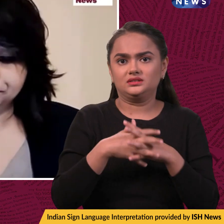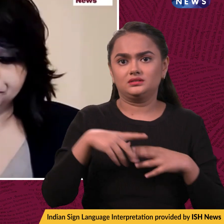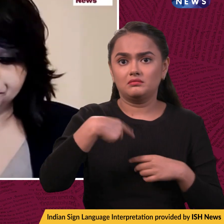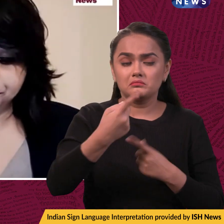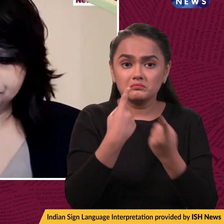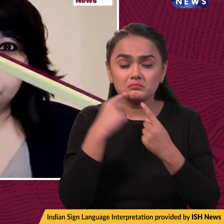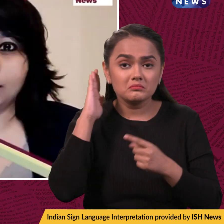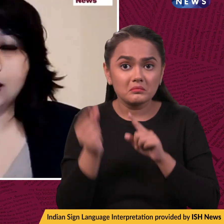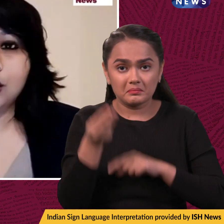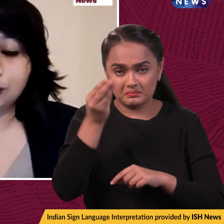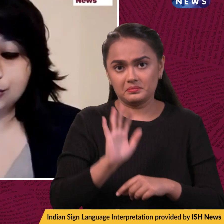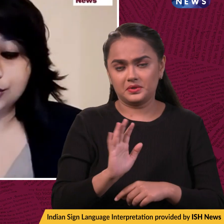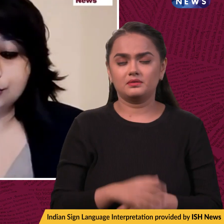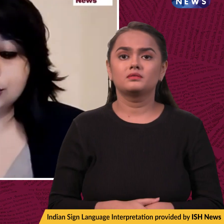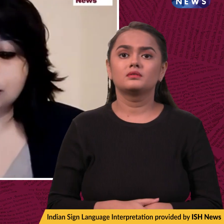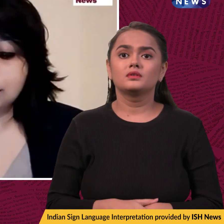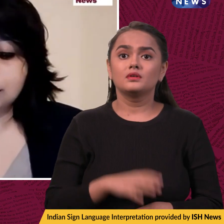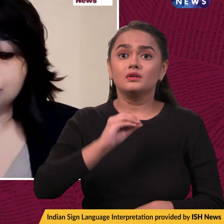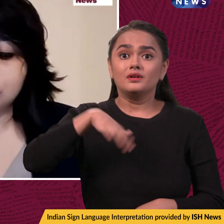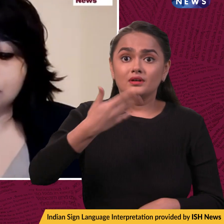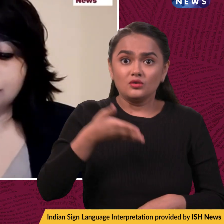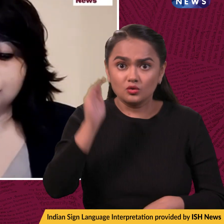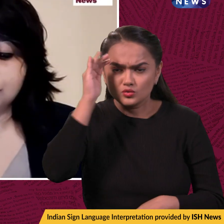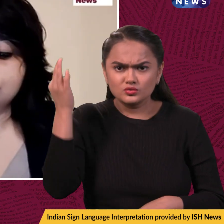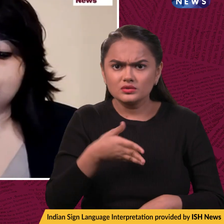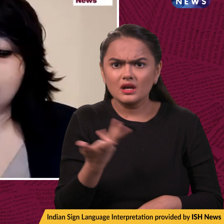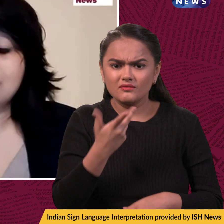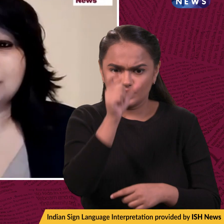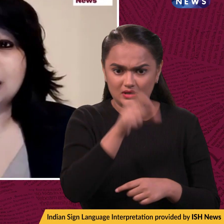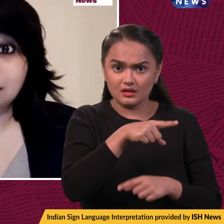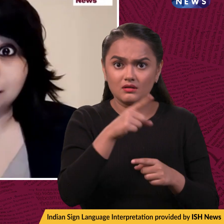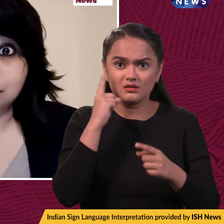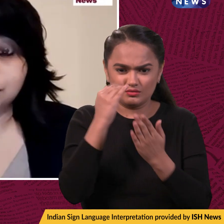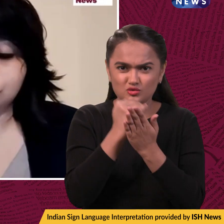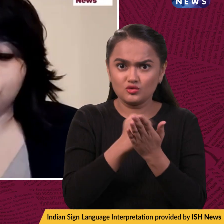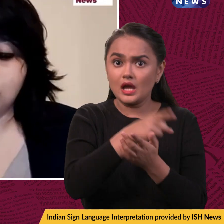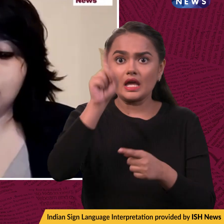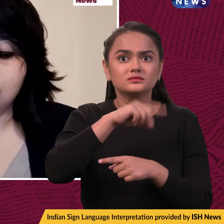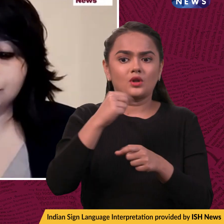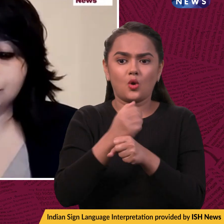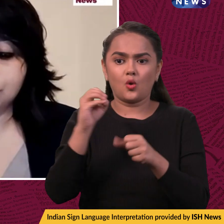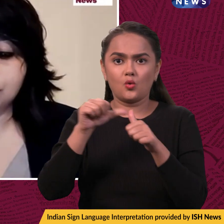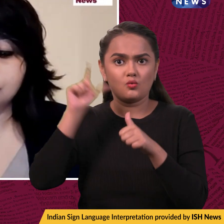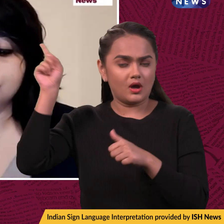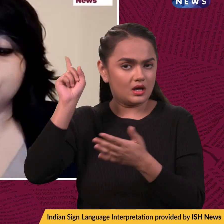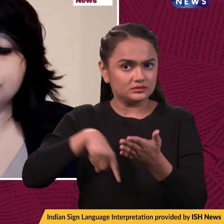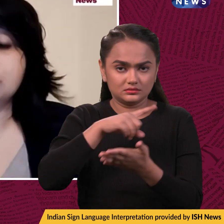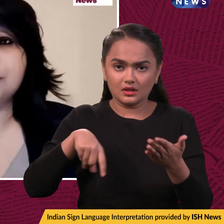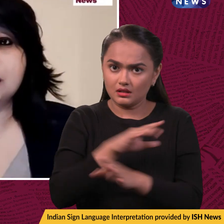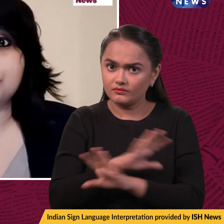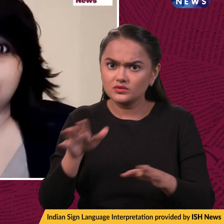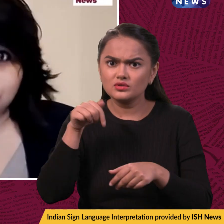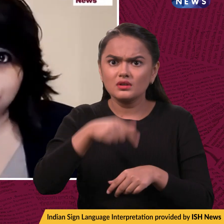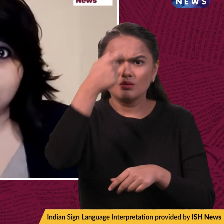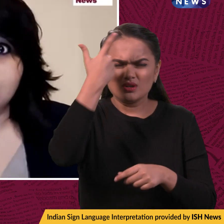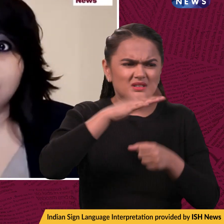Wednesday. Also in the news now, comedian Munawar Faruqui's show has been cancelled in Goa after the organizers reportedly